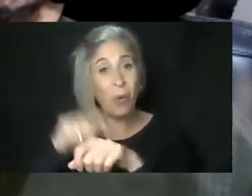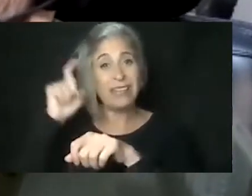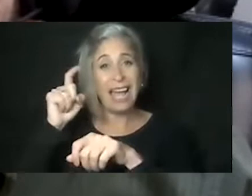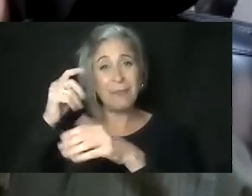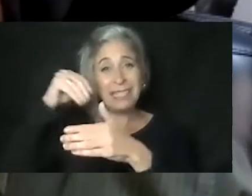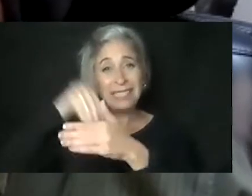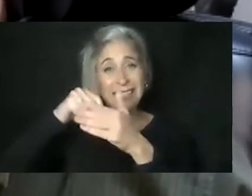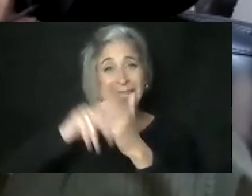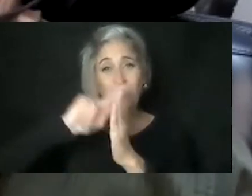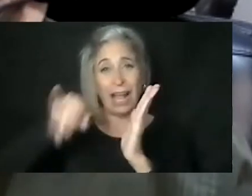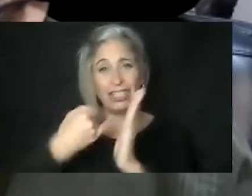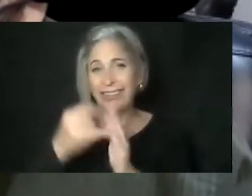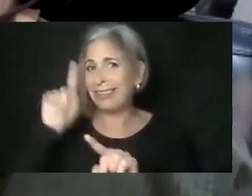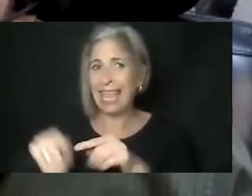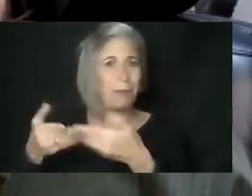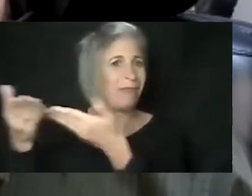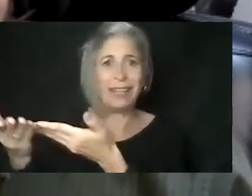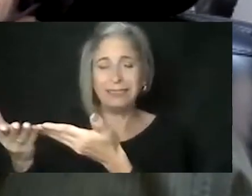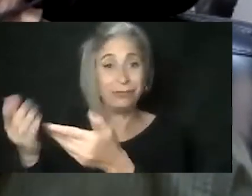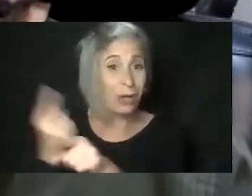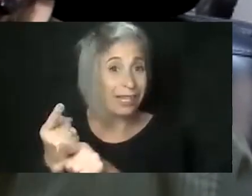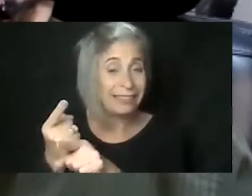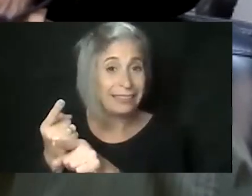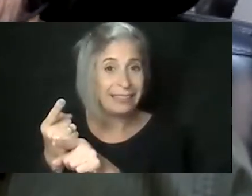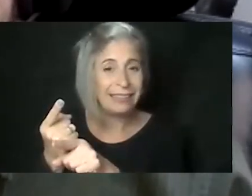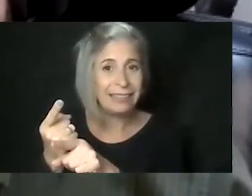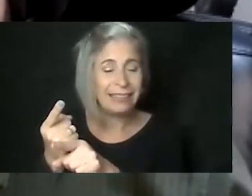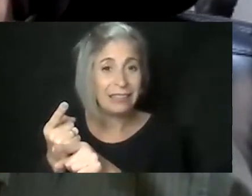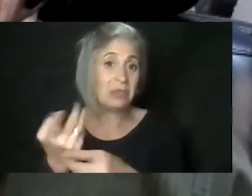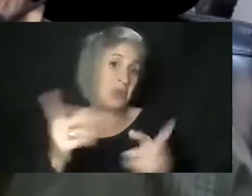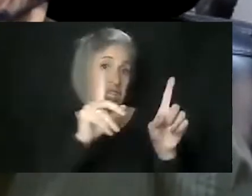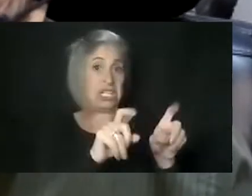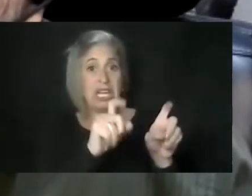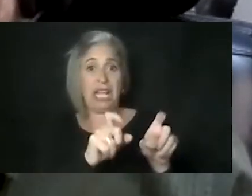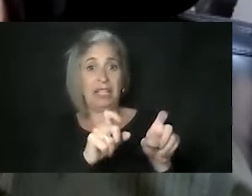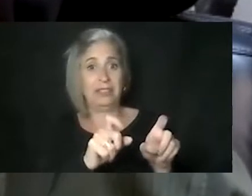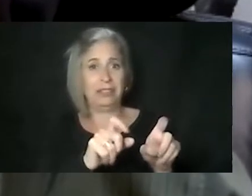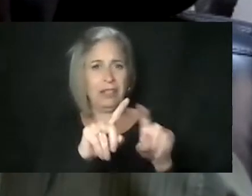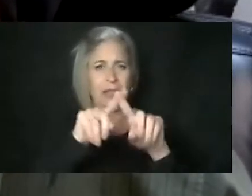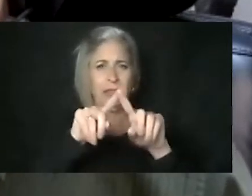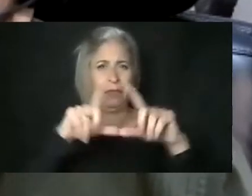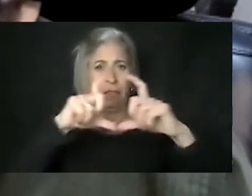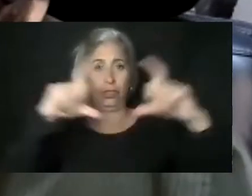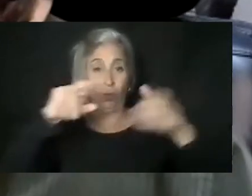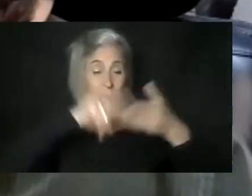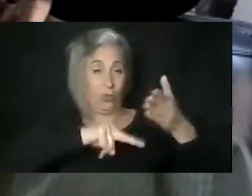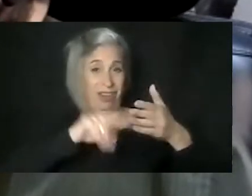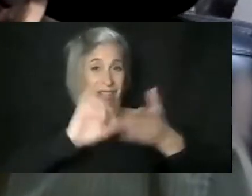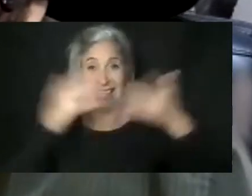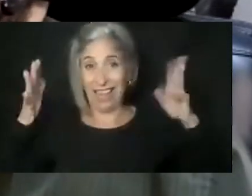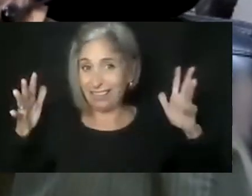project just can't provide, right? And so they say, oh, well, we're just going to test with screen reader users and that's it, and we're done.